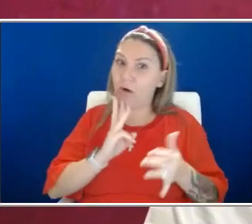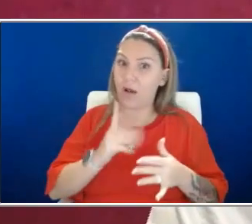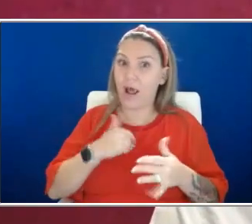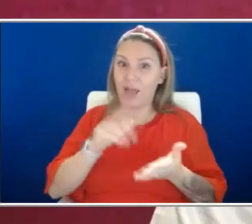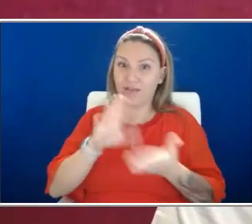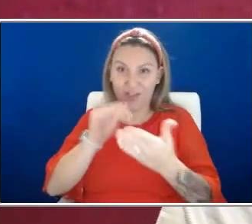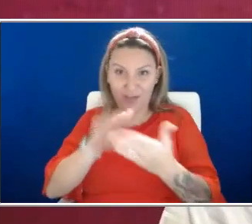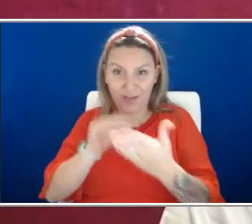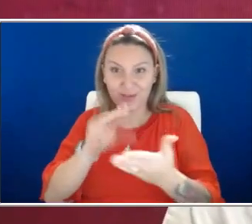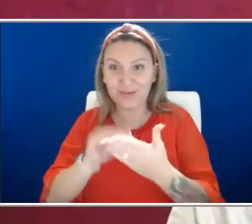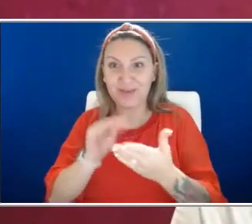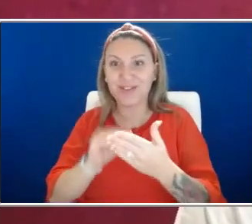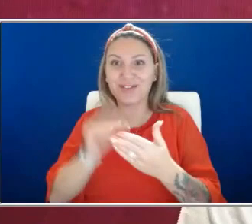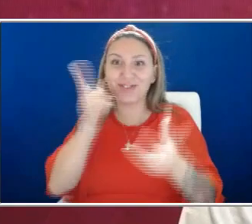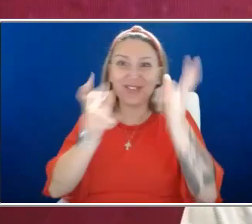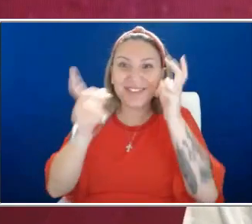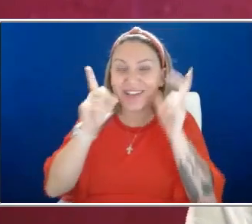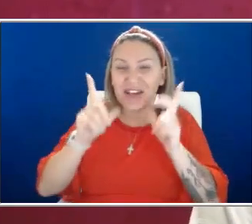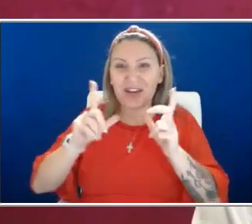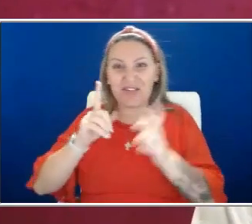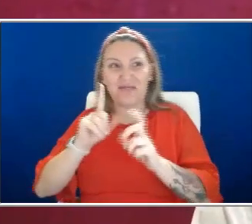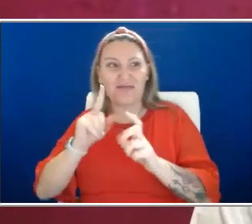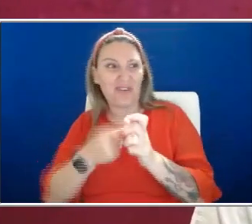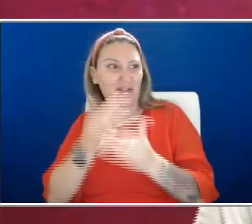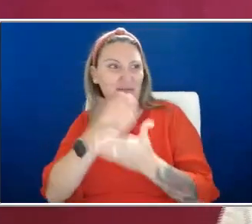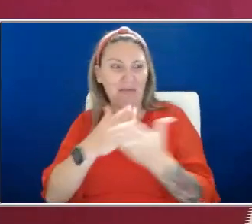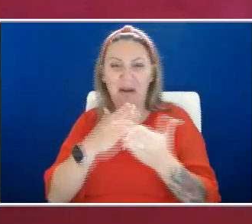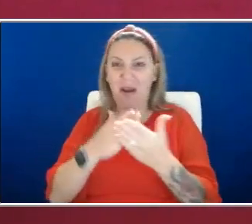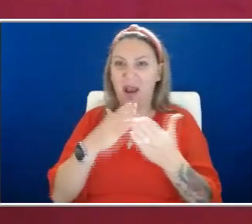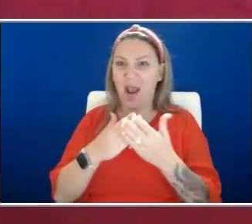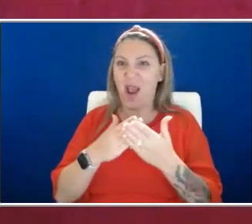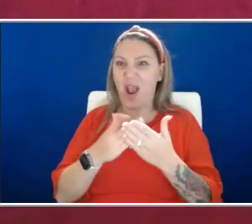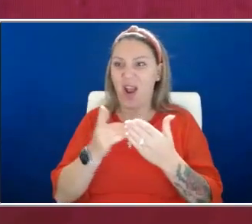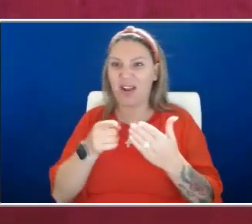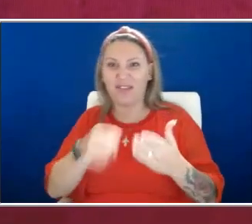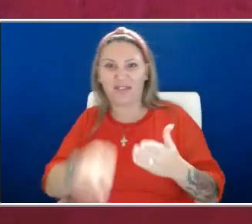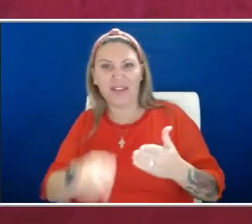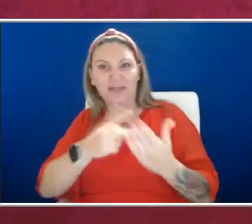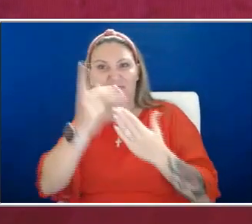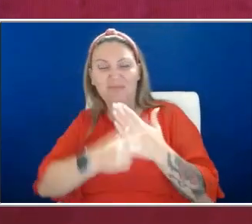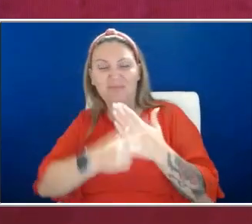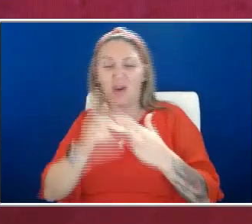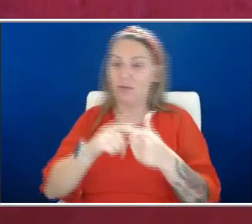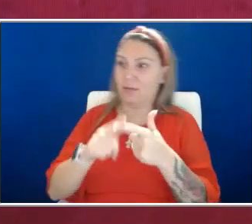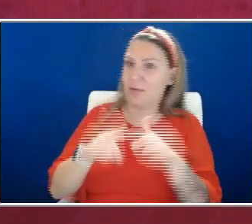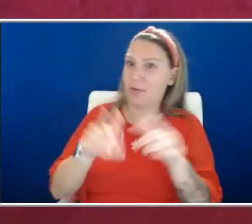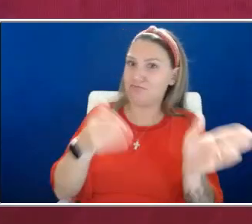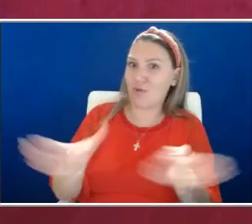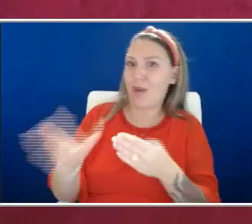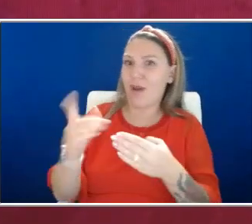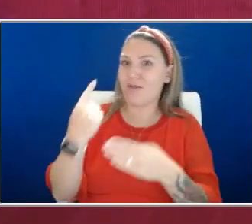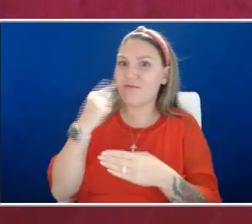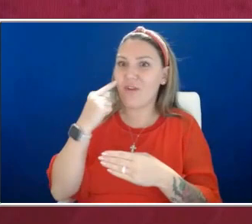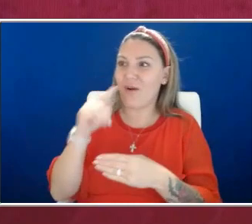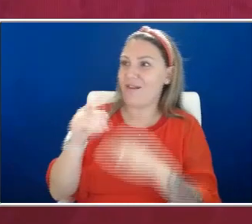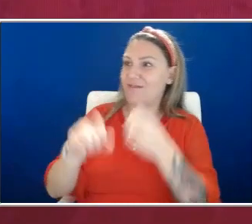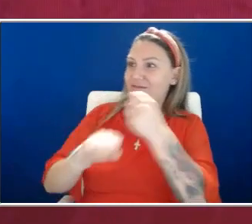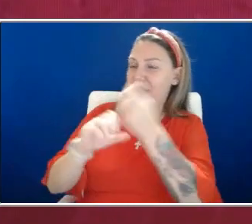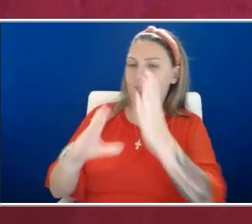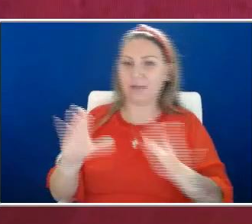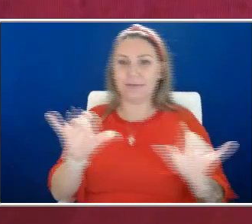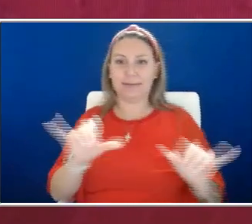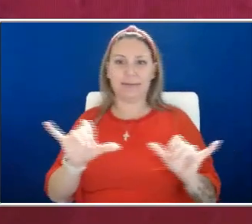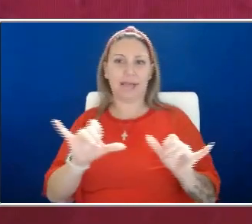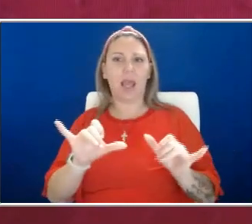today just listening to the first half of the show about how to prepare yourself as a fan for the game, and it's similar on the field. We want to make sure that we're well rested and